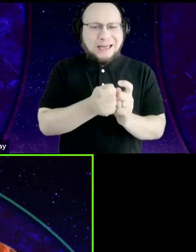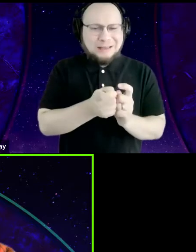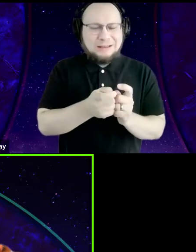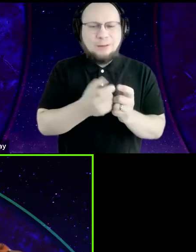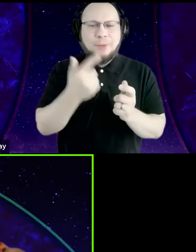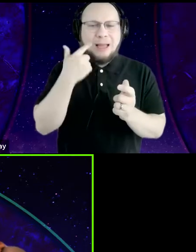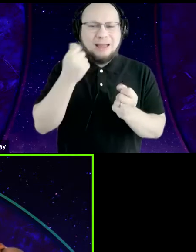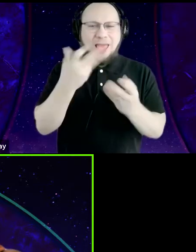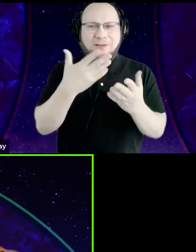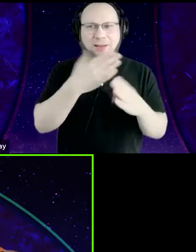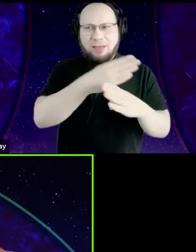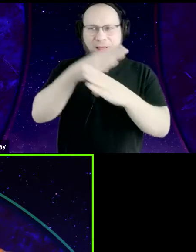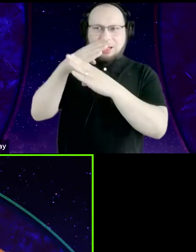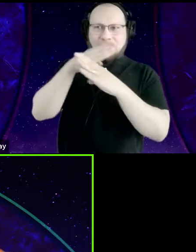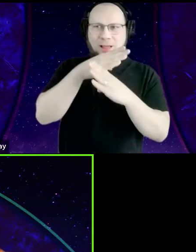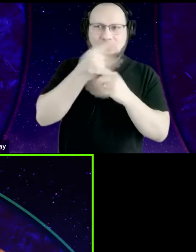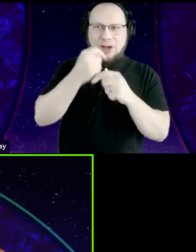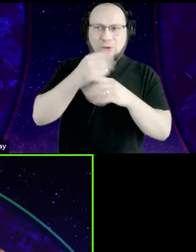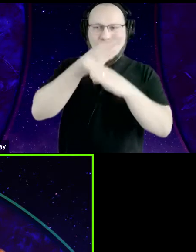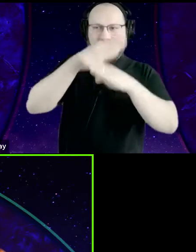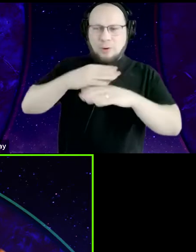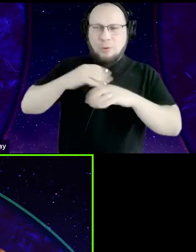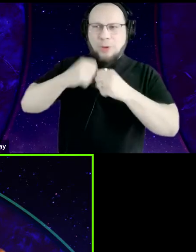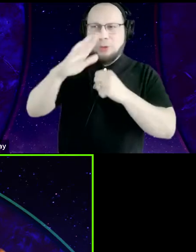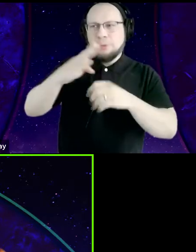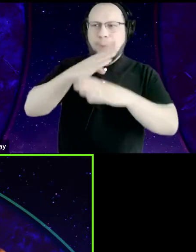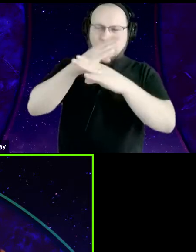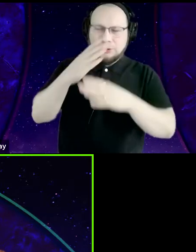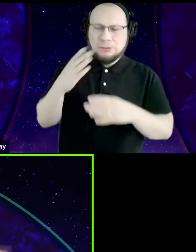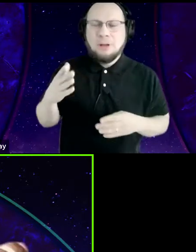working. Mm-hmm. And so,